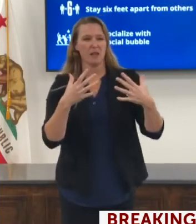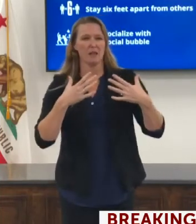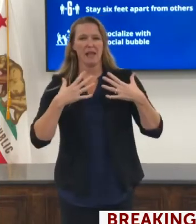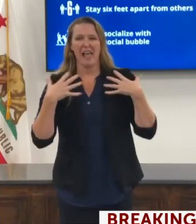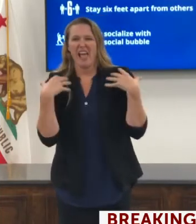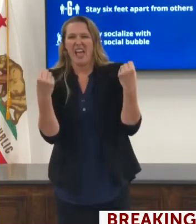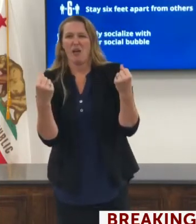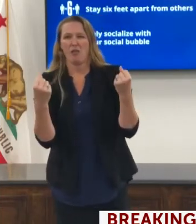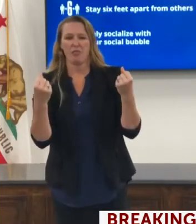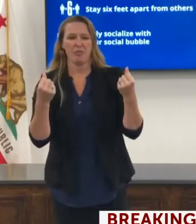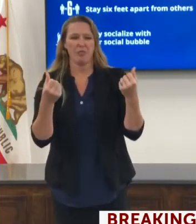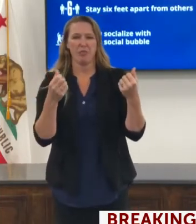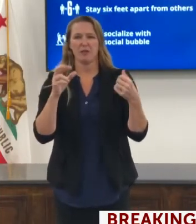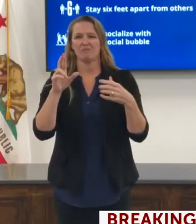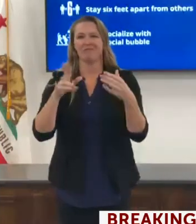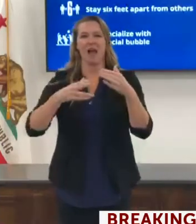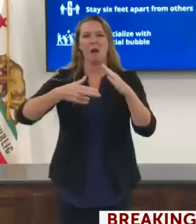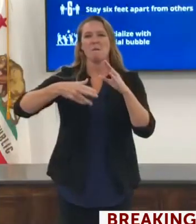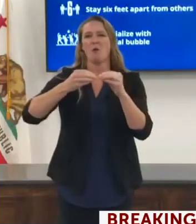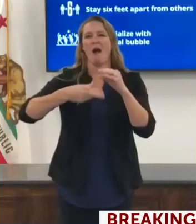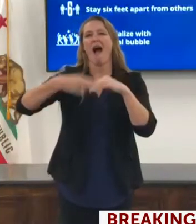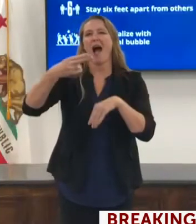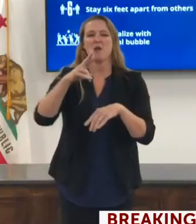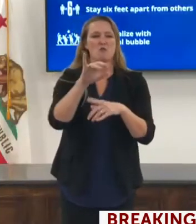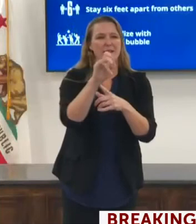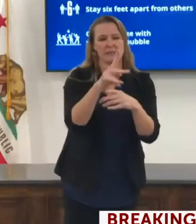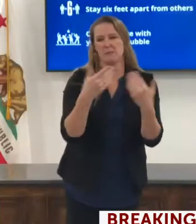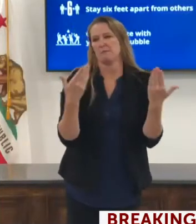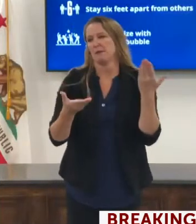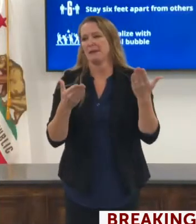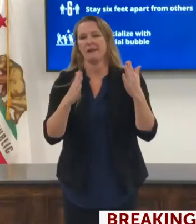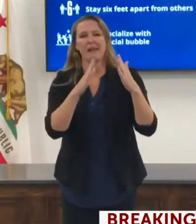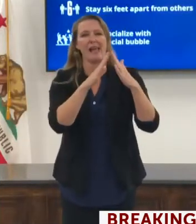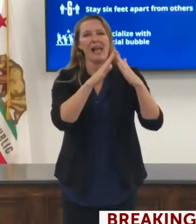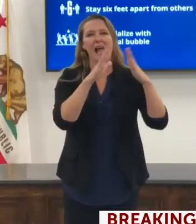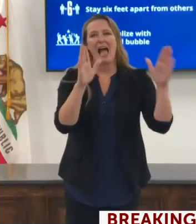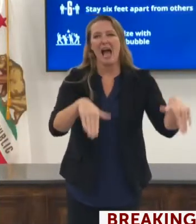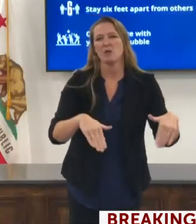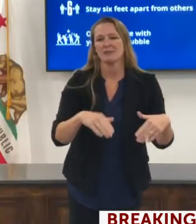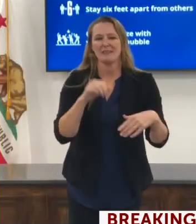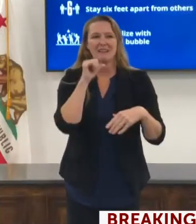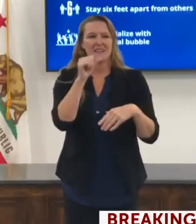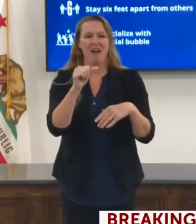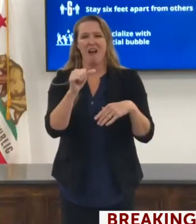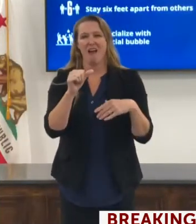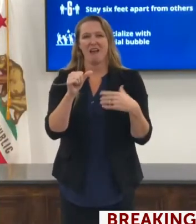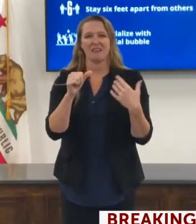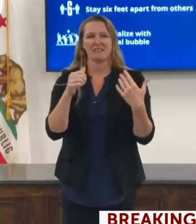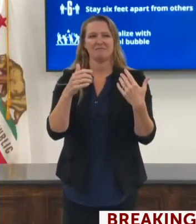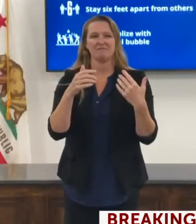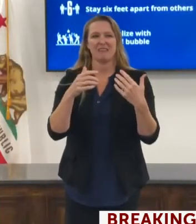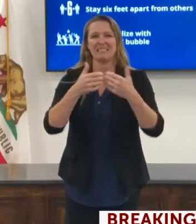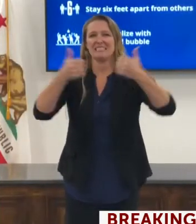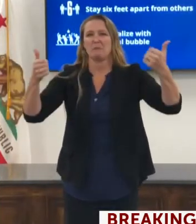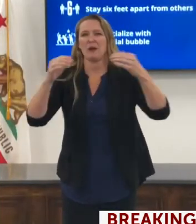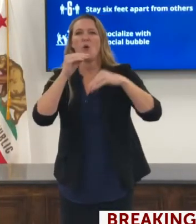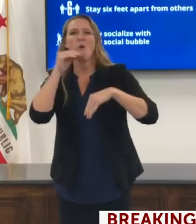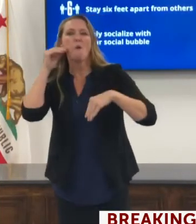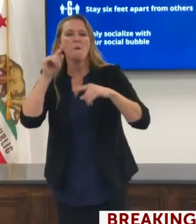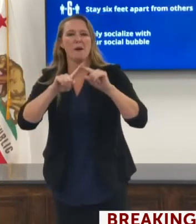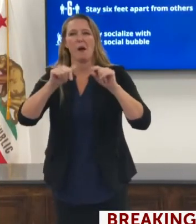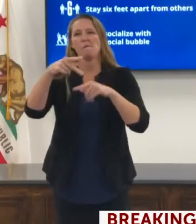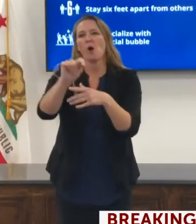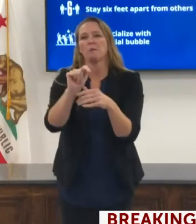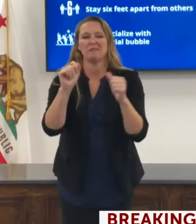it the housing situation, the transportation situation, access to healthy food, access to health care. It's a whole constellation